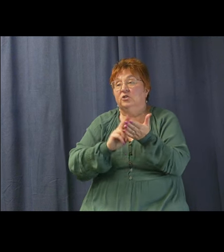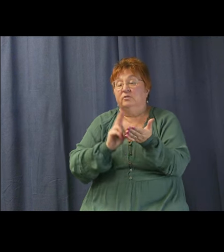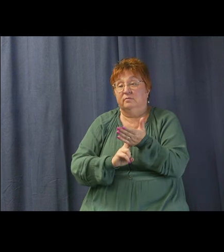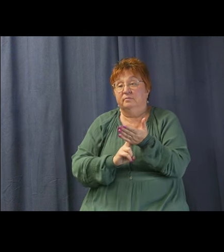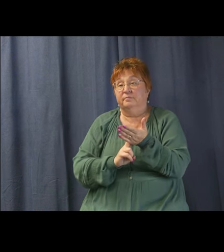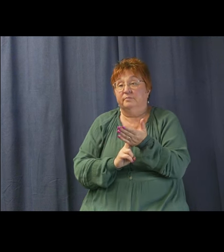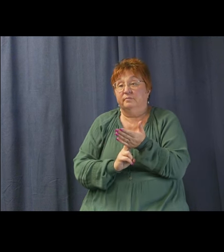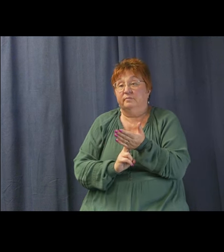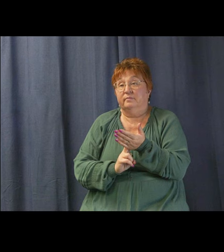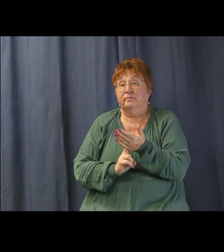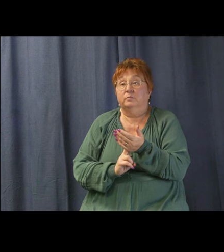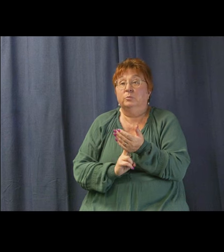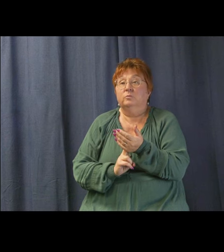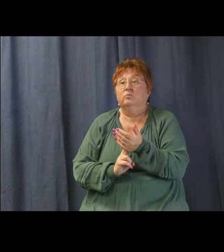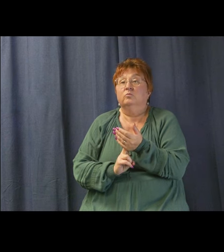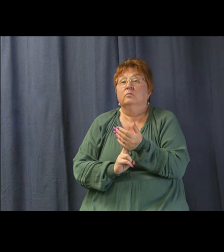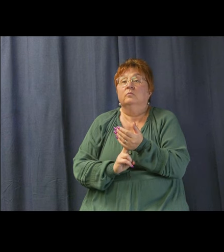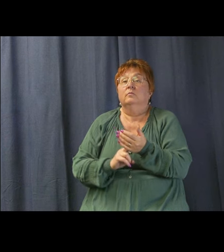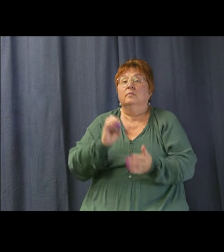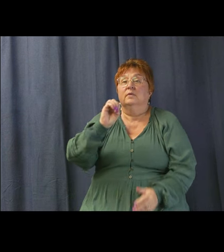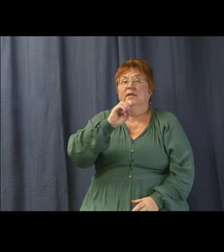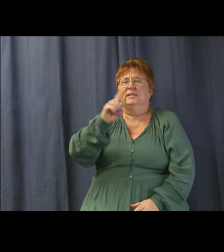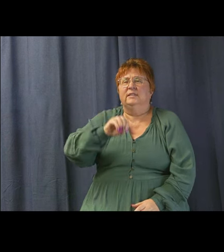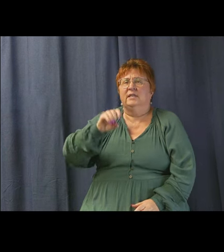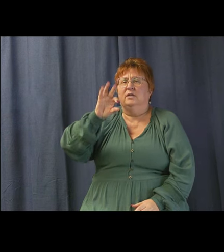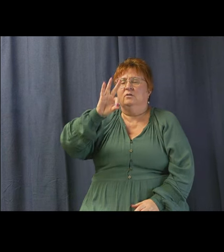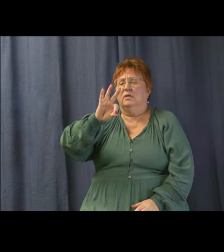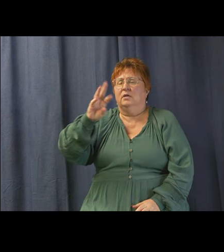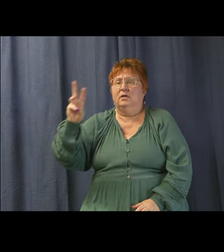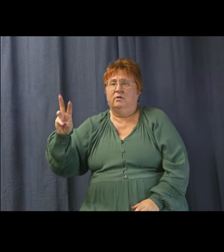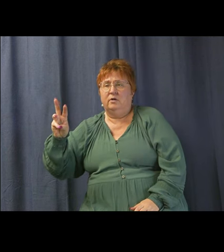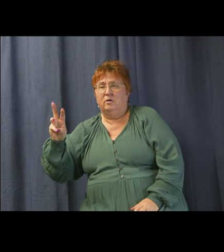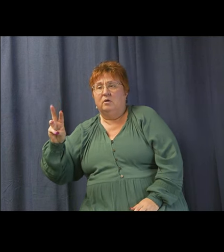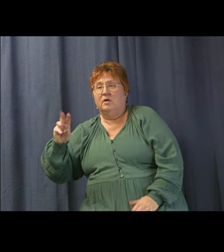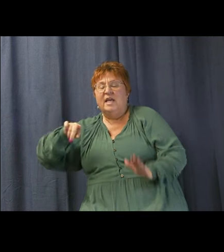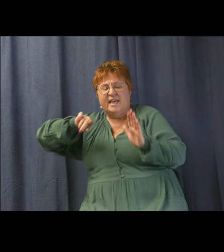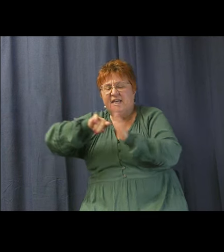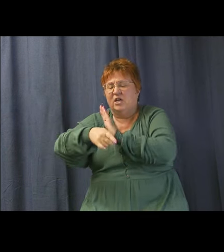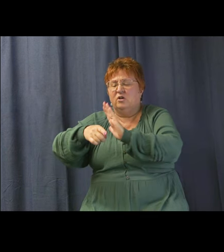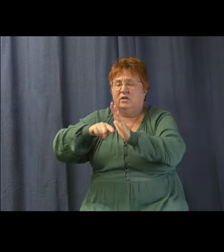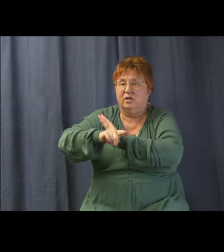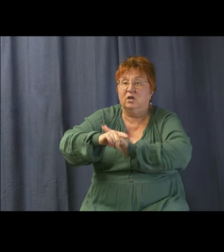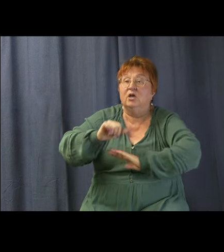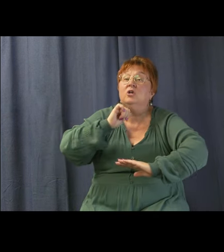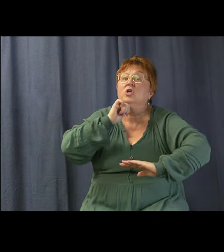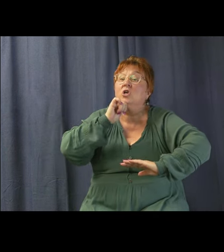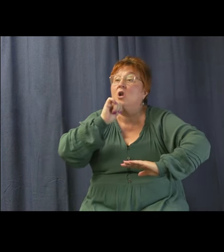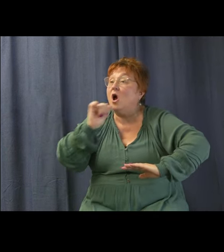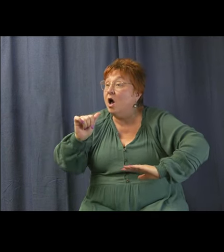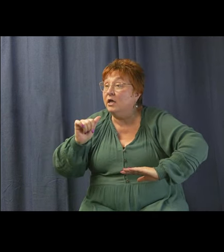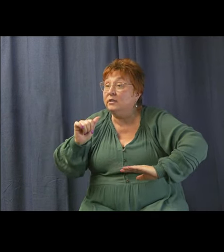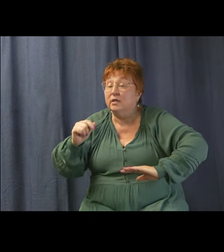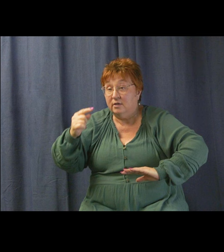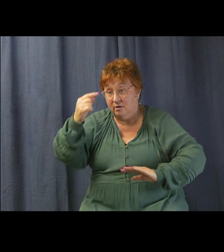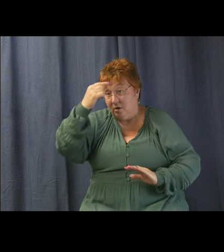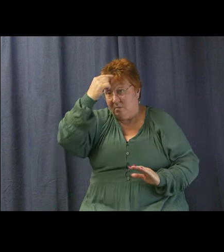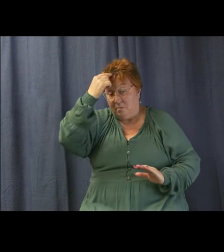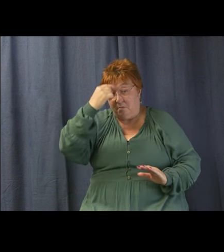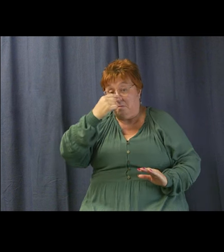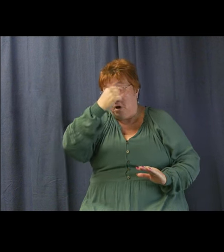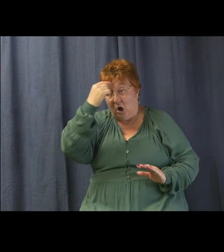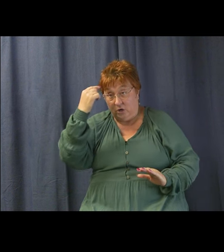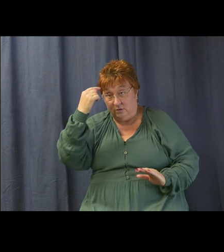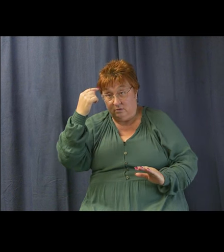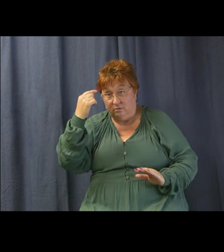As a matter of fact, in Ezekiel's day, God said to kill everyone, but not anyone who has the